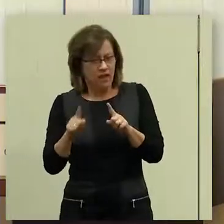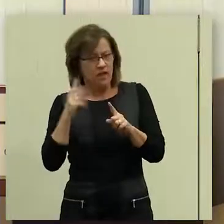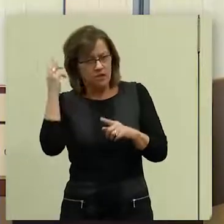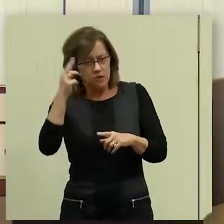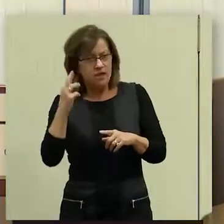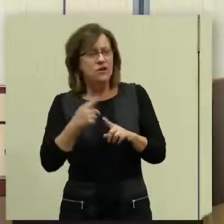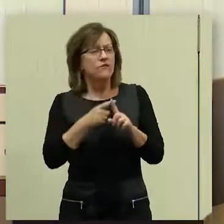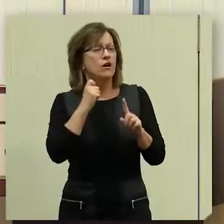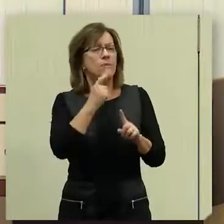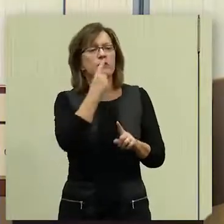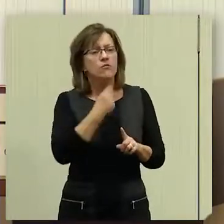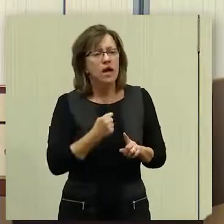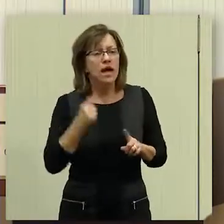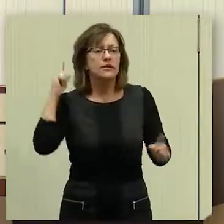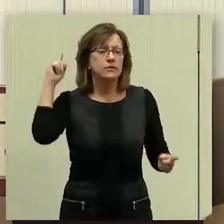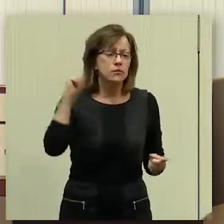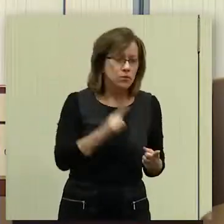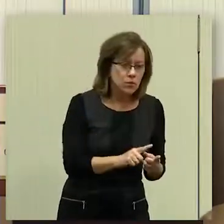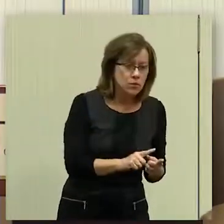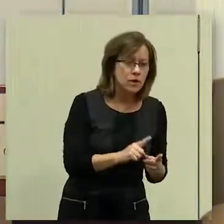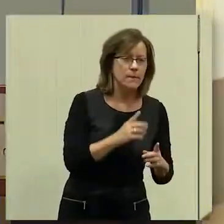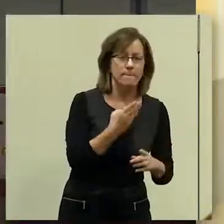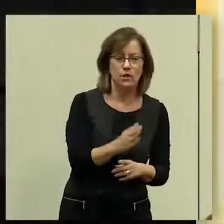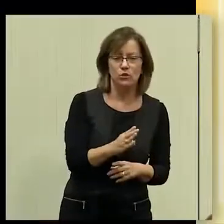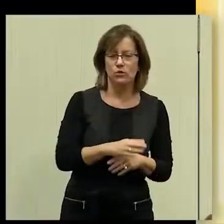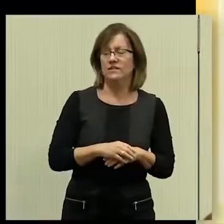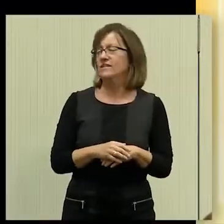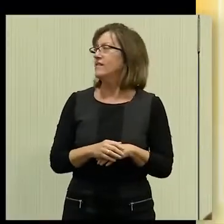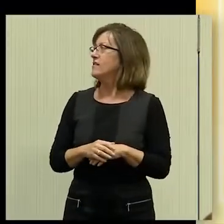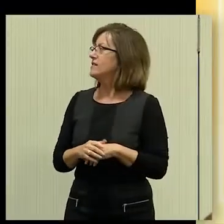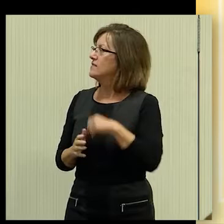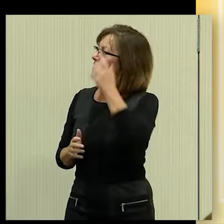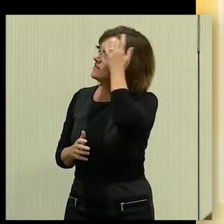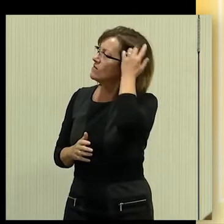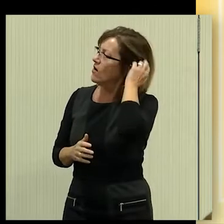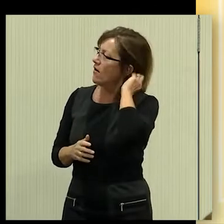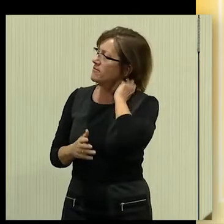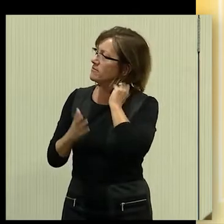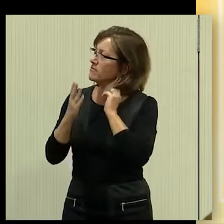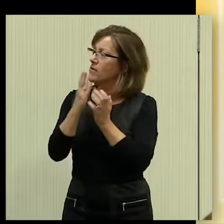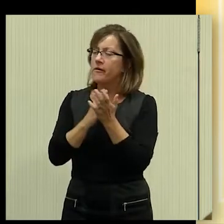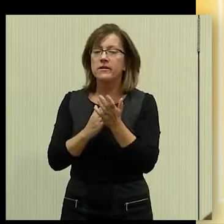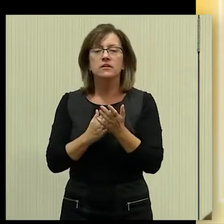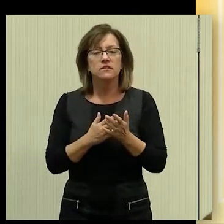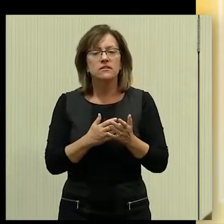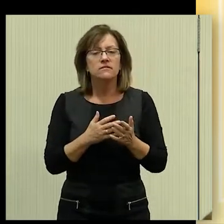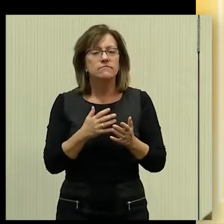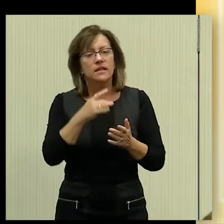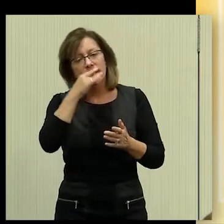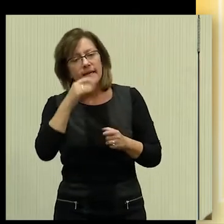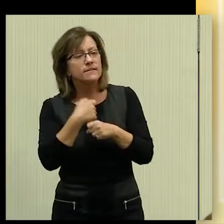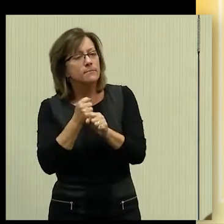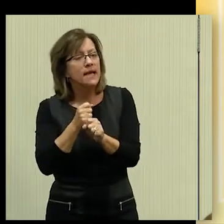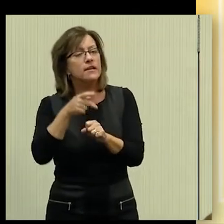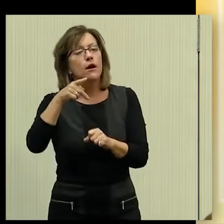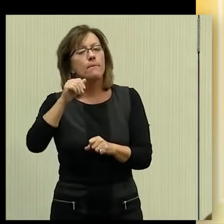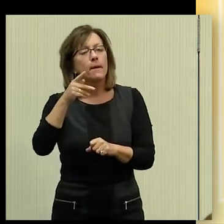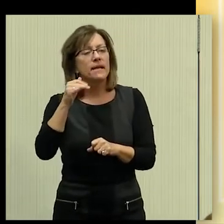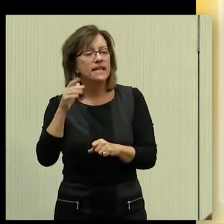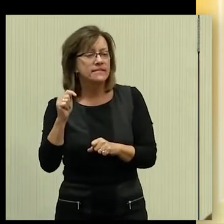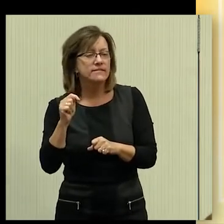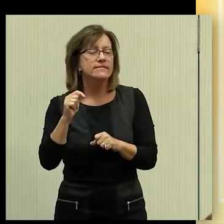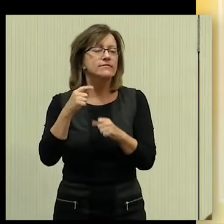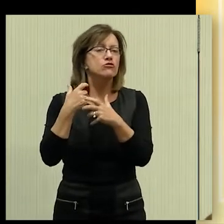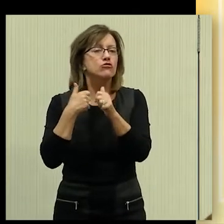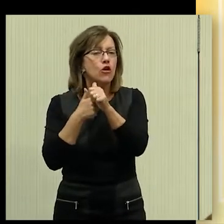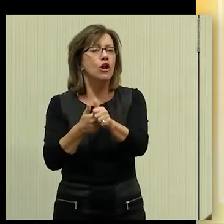the red to go down to the blue. And she had some kids make puppets to just kind of go along with that idea